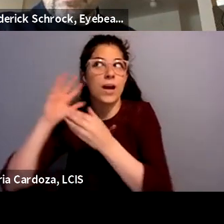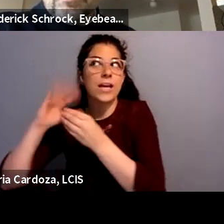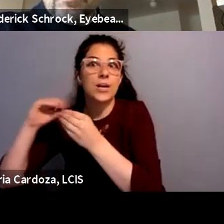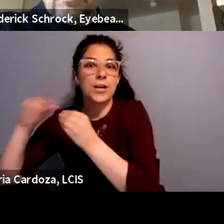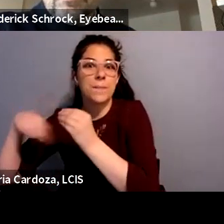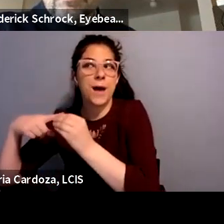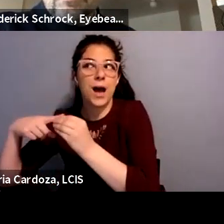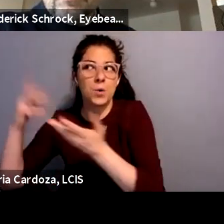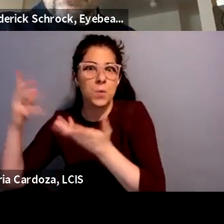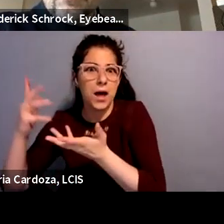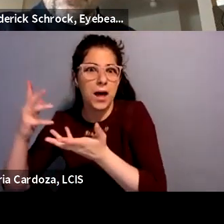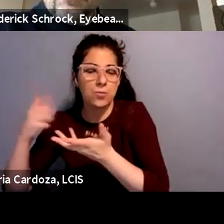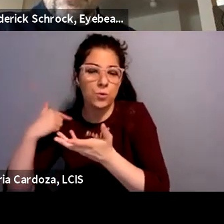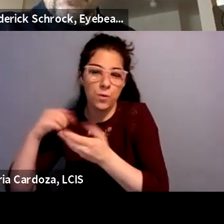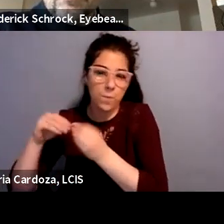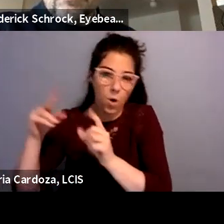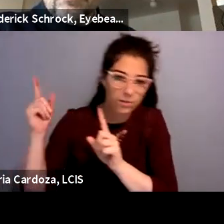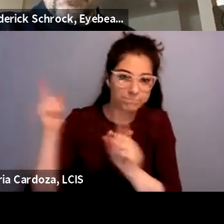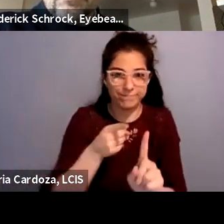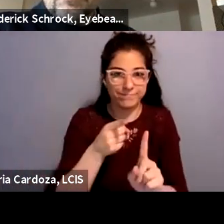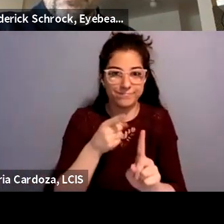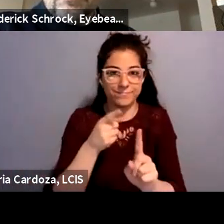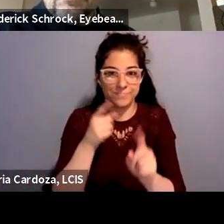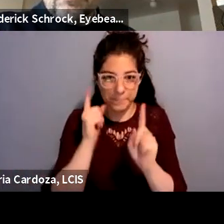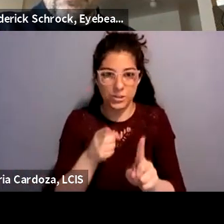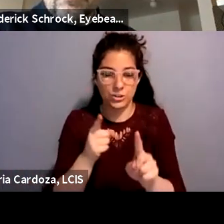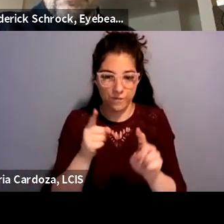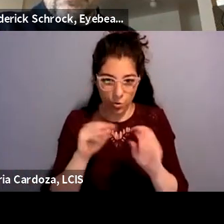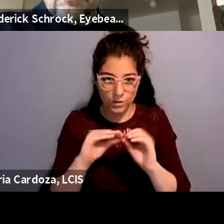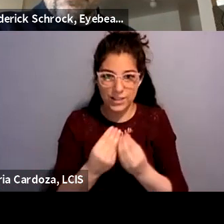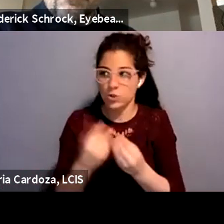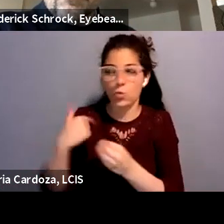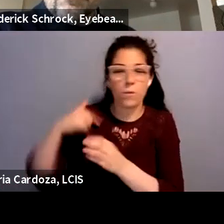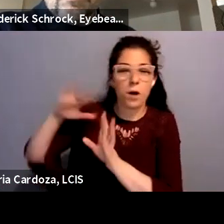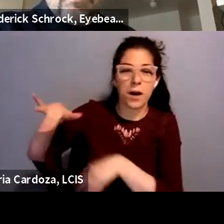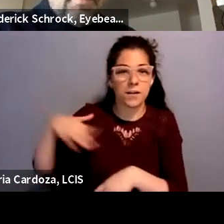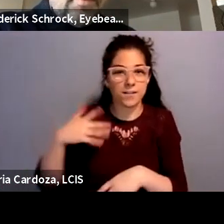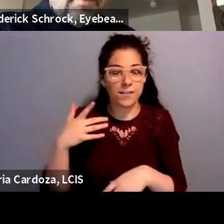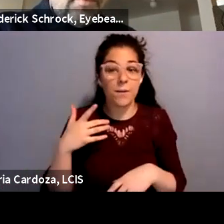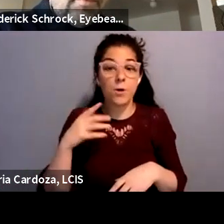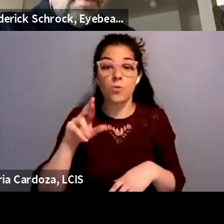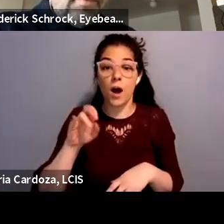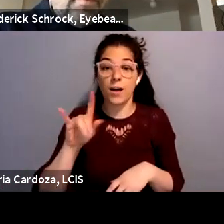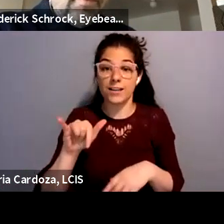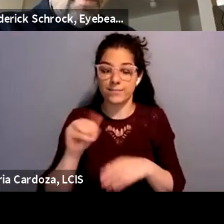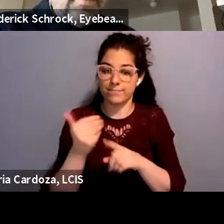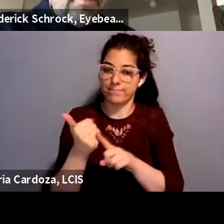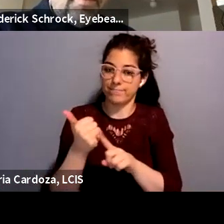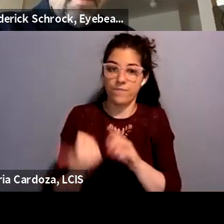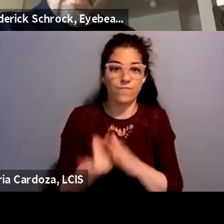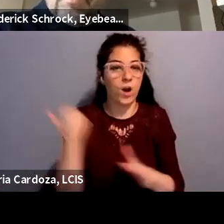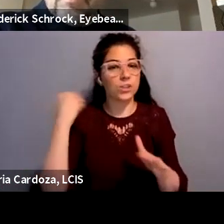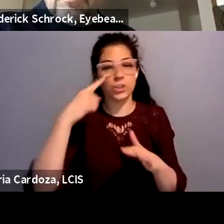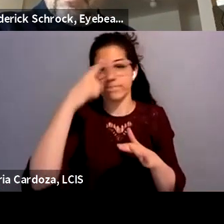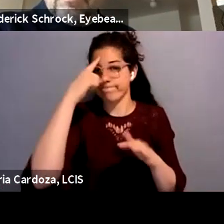very laser focused, as we are, in terms of the mission of the organization. So Roddy was fresh and had